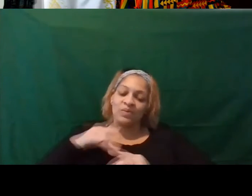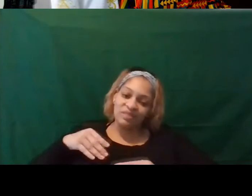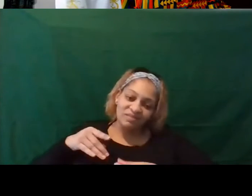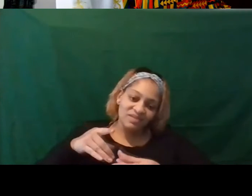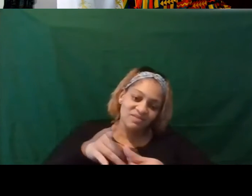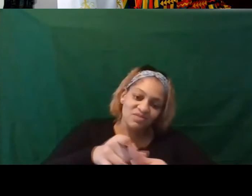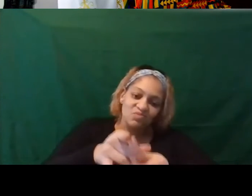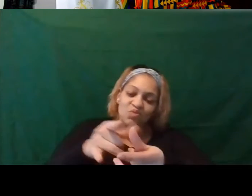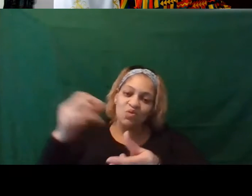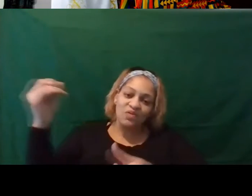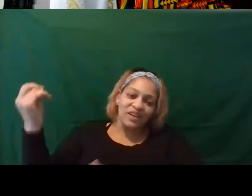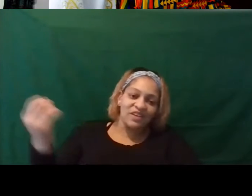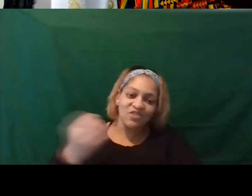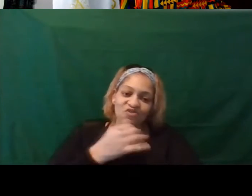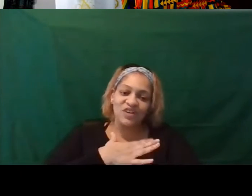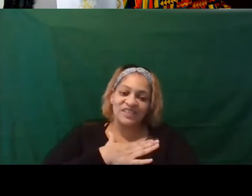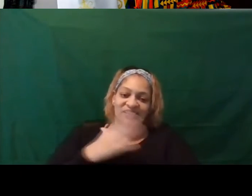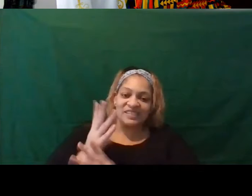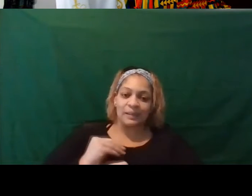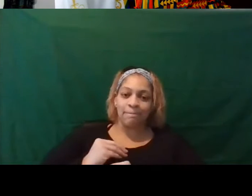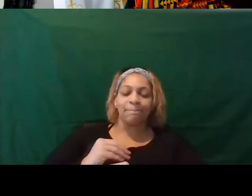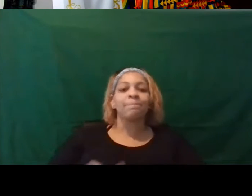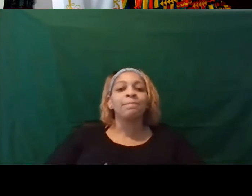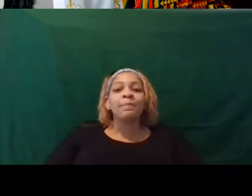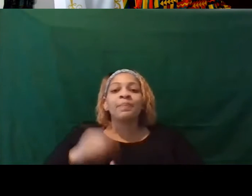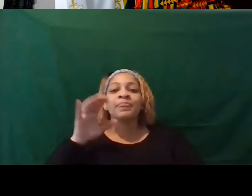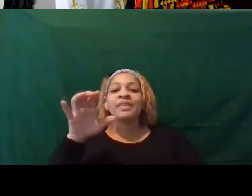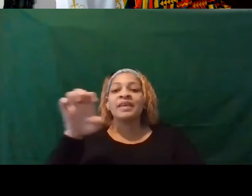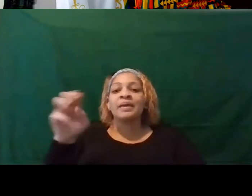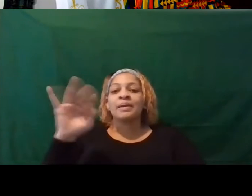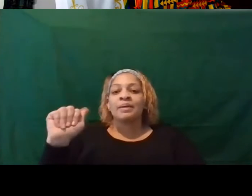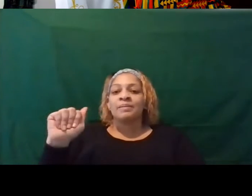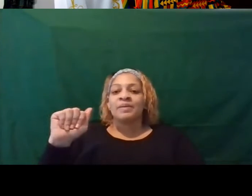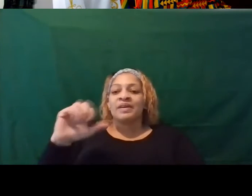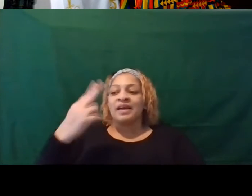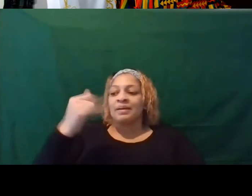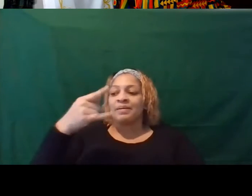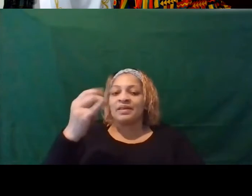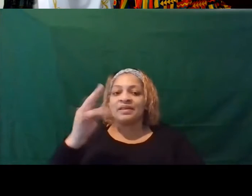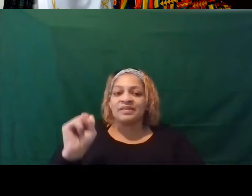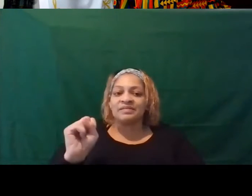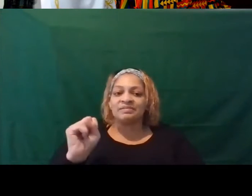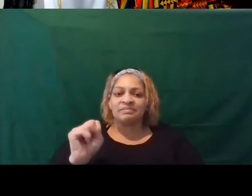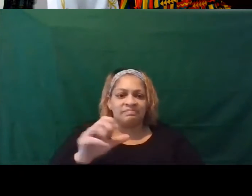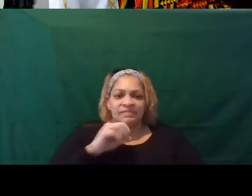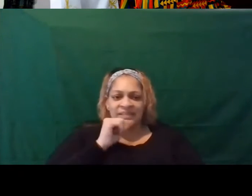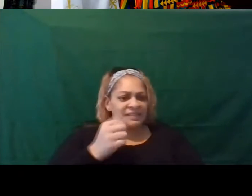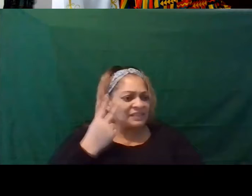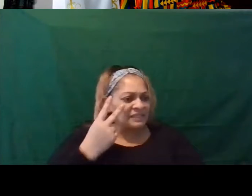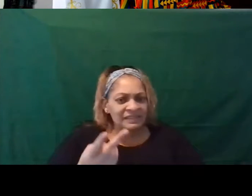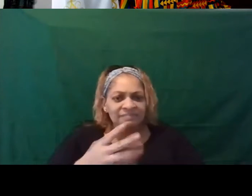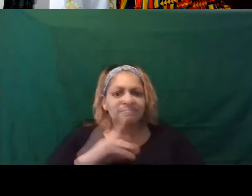Curtis Hopkins says, he did not seem to know that it was as necessary to free himself from